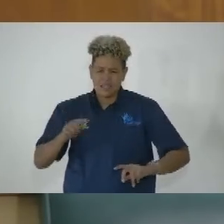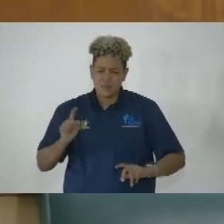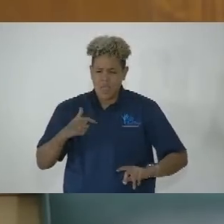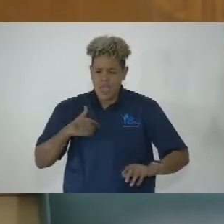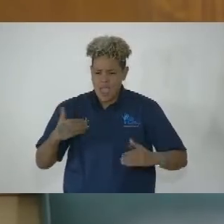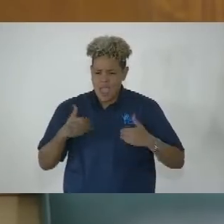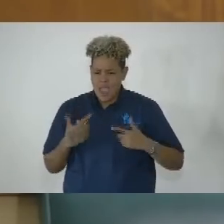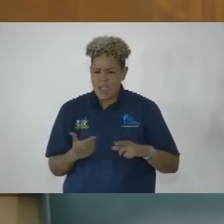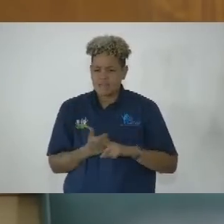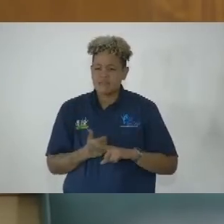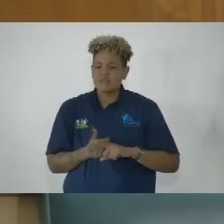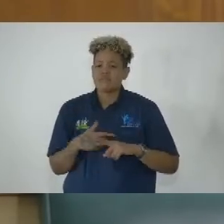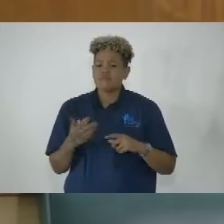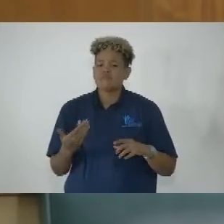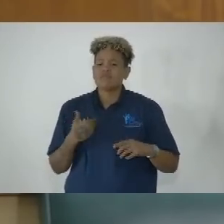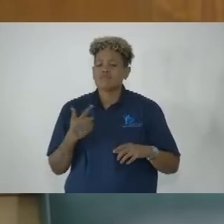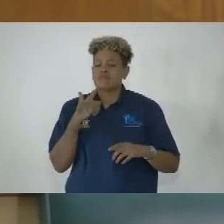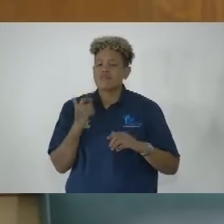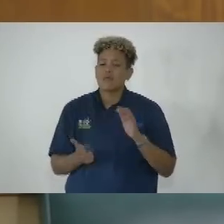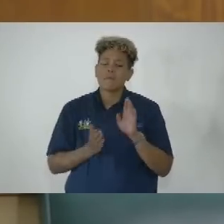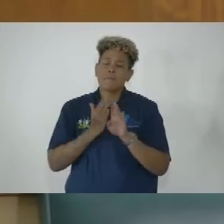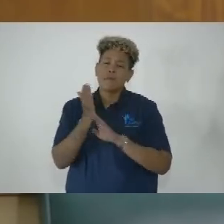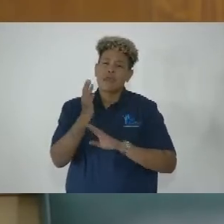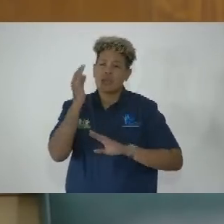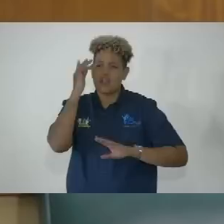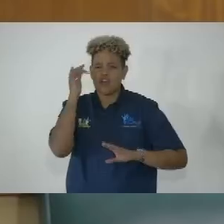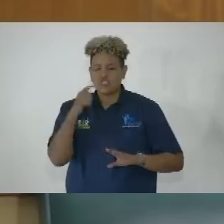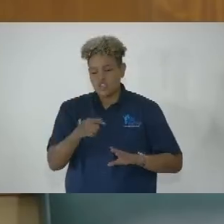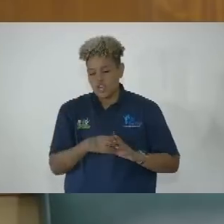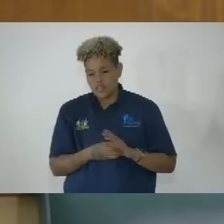have my main concern, Minister.